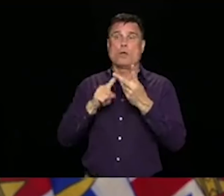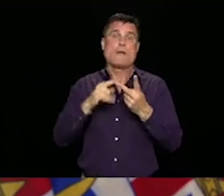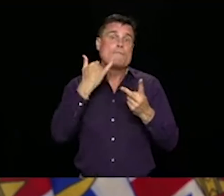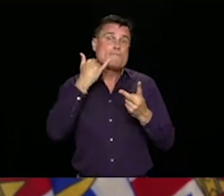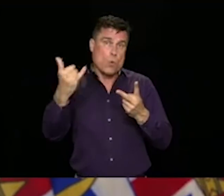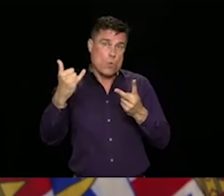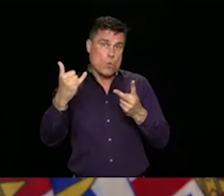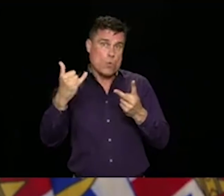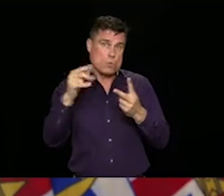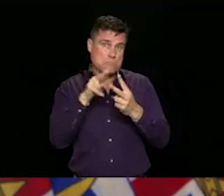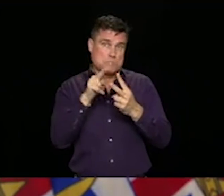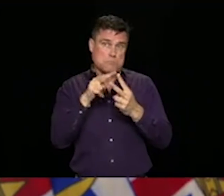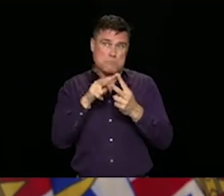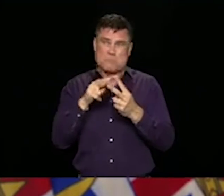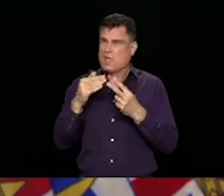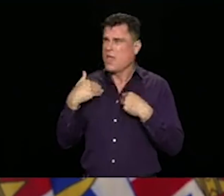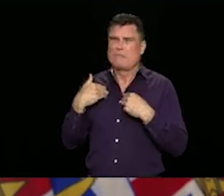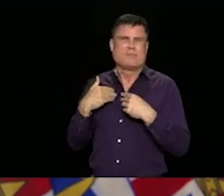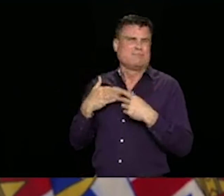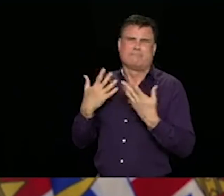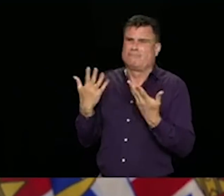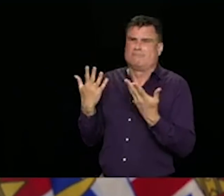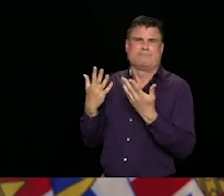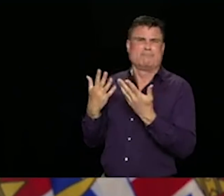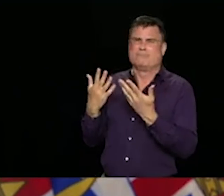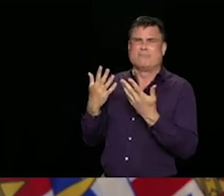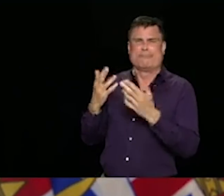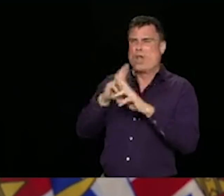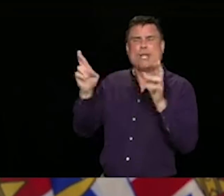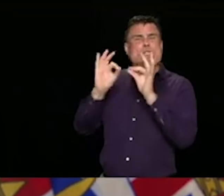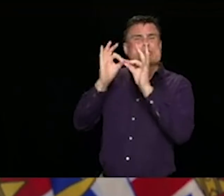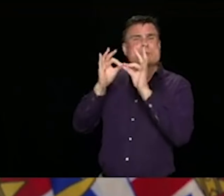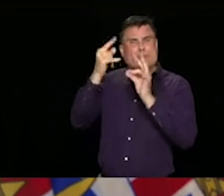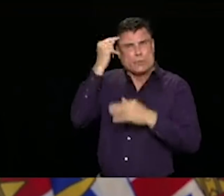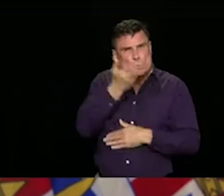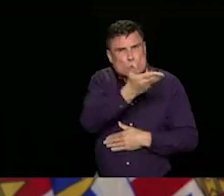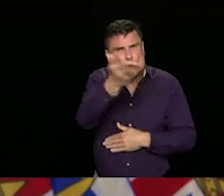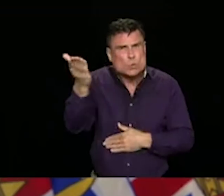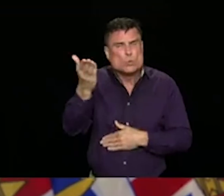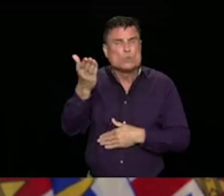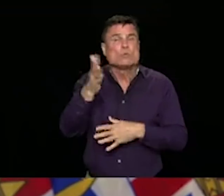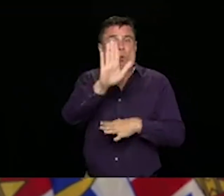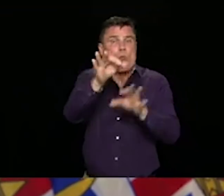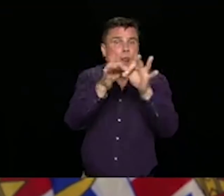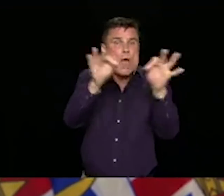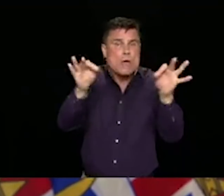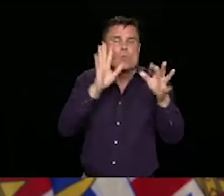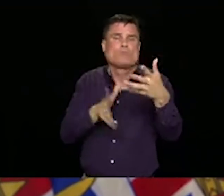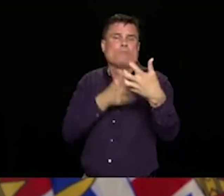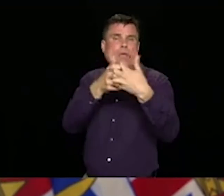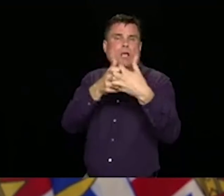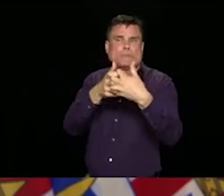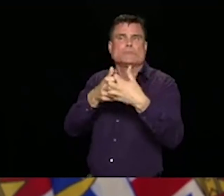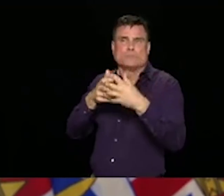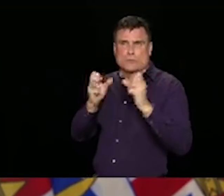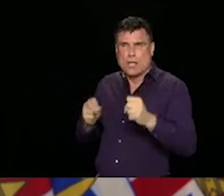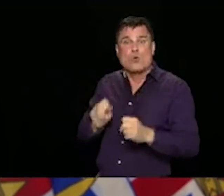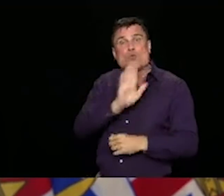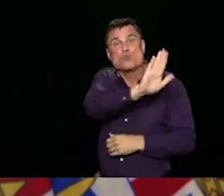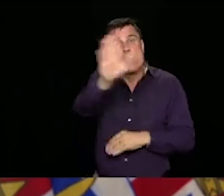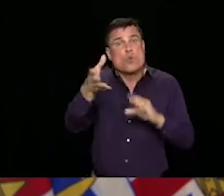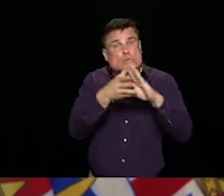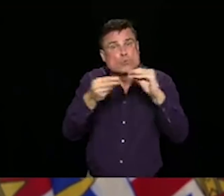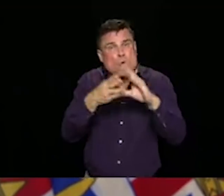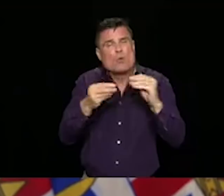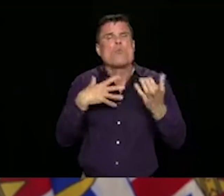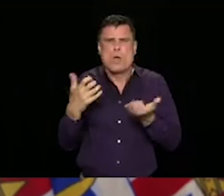languages. And we want to be sure to hear your story of your experiences during this pandemic so we can best understand where